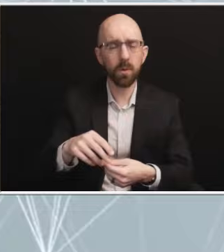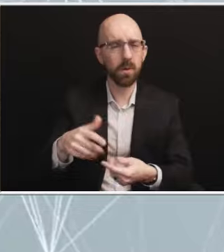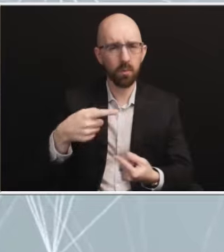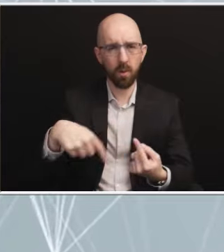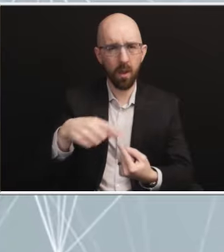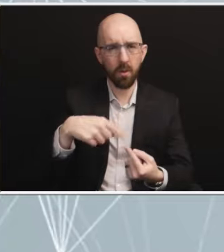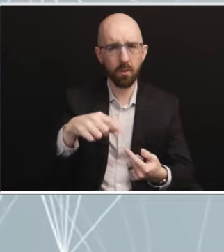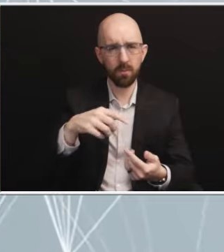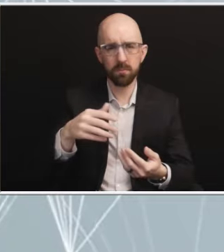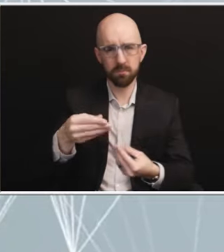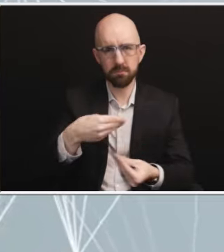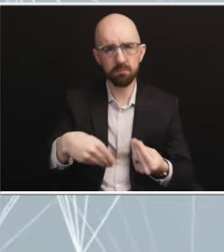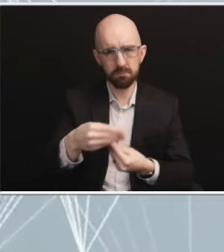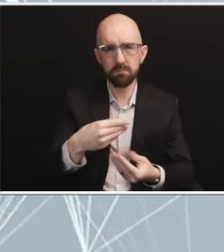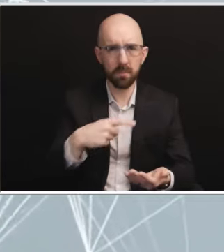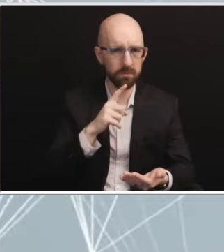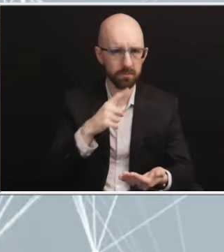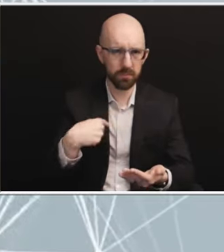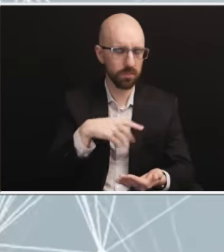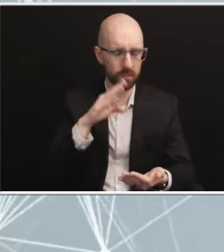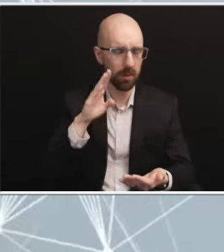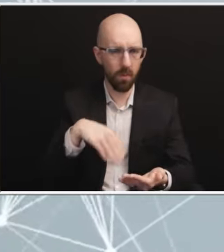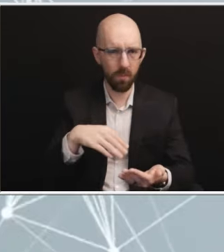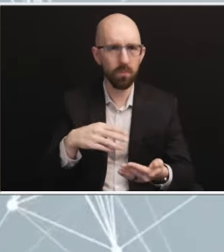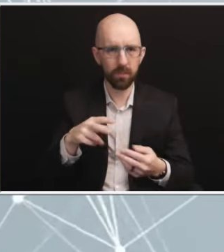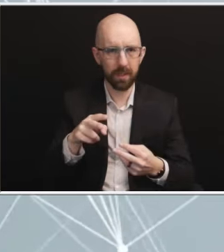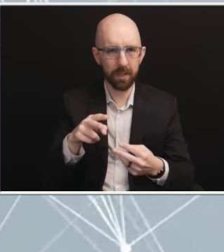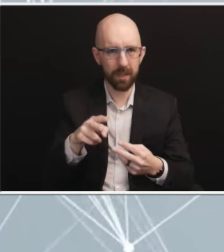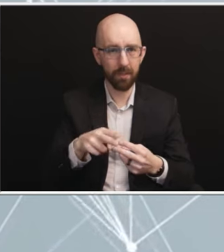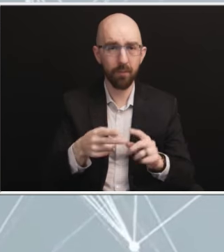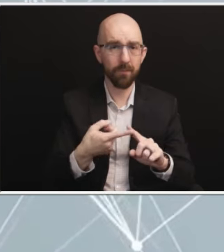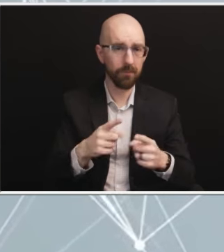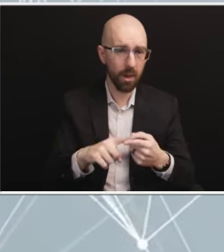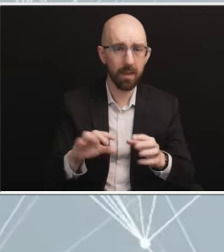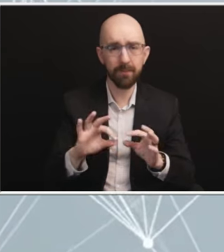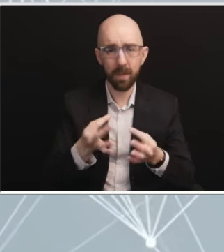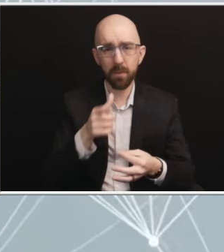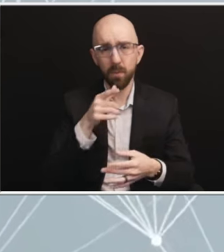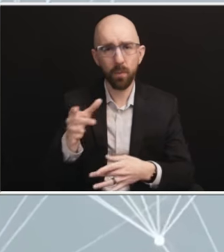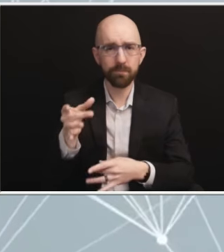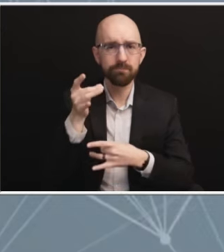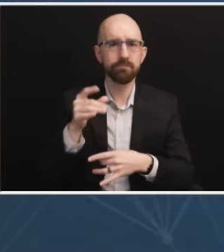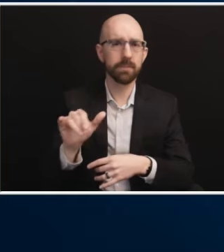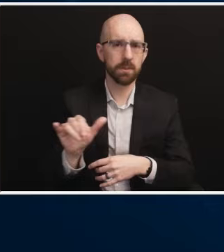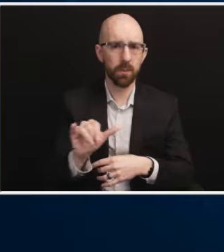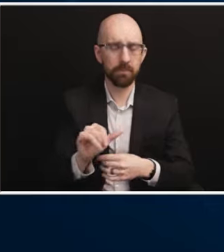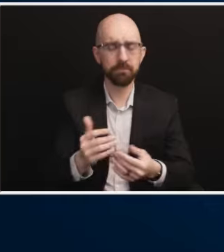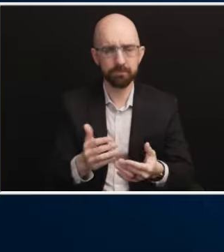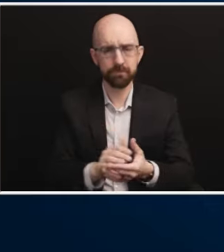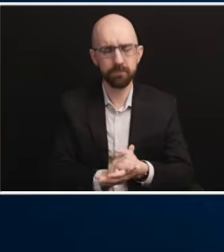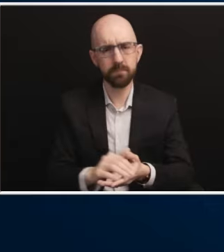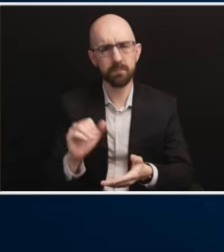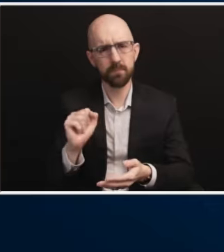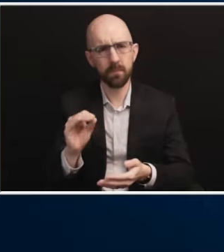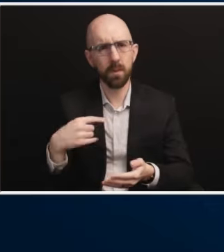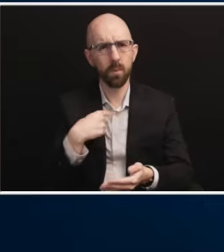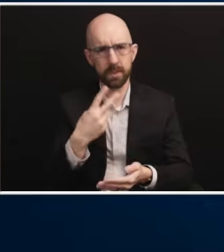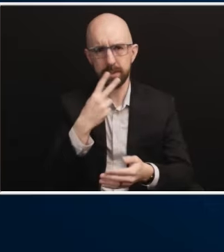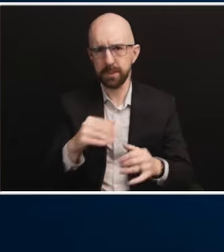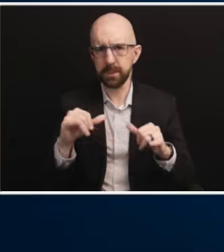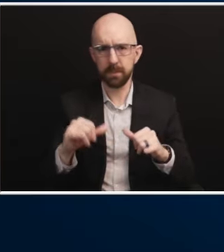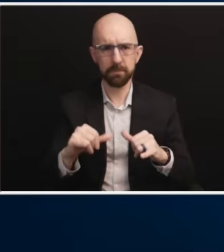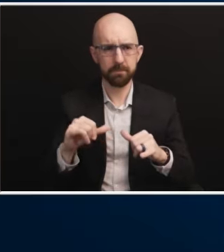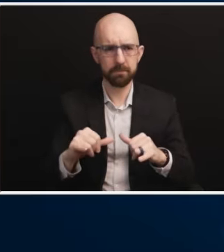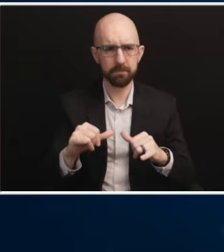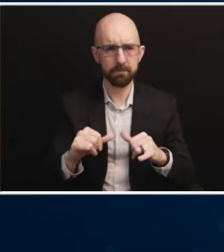circulating around. I'm sure we all know either friends or family who have had it as well. So are we seeing the same downward